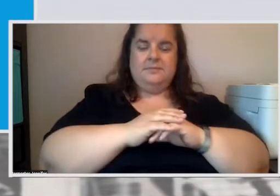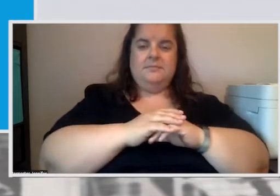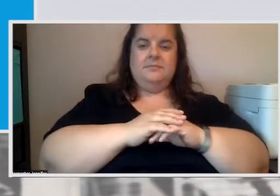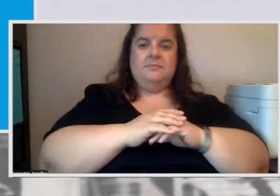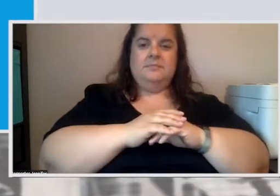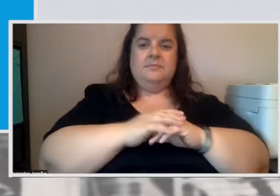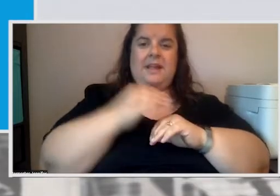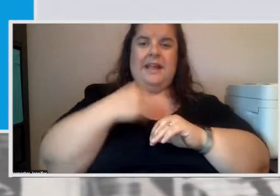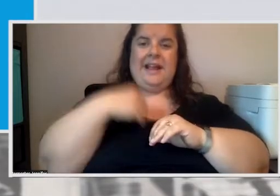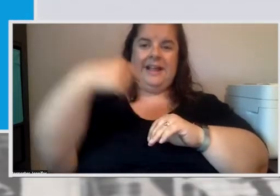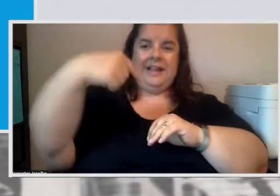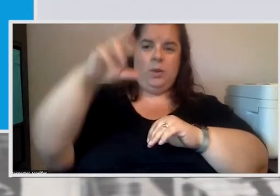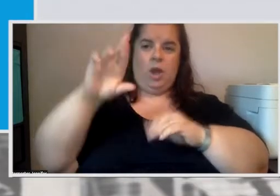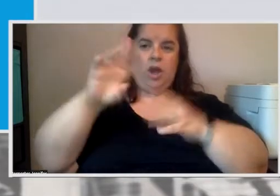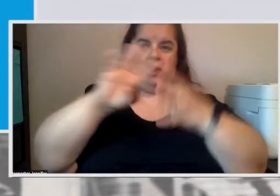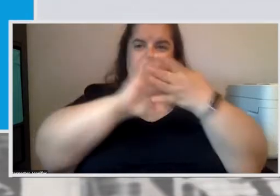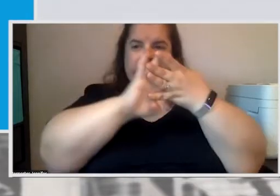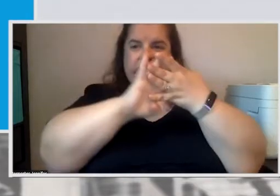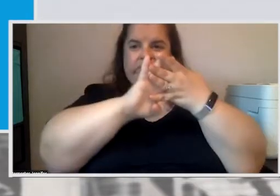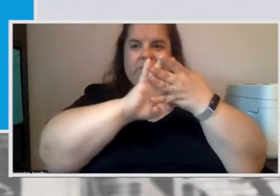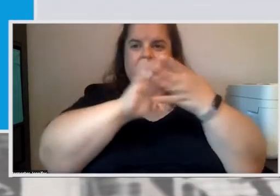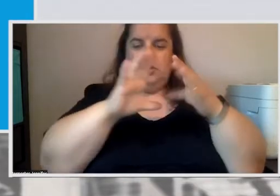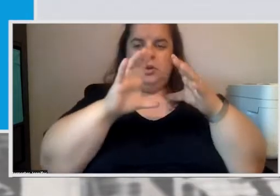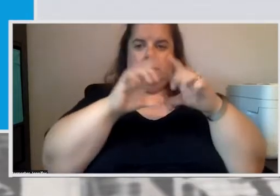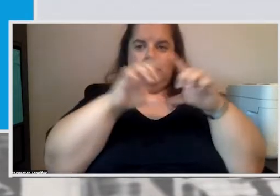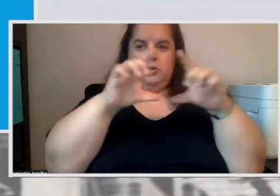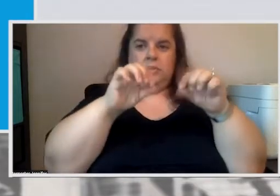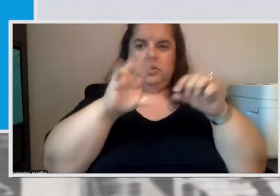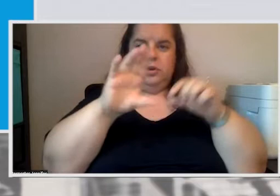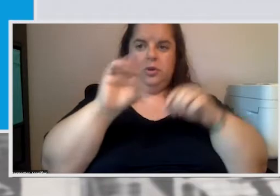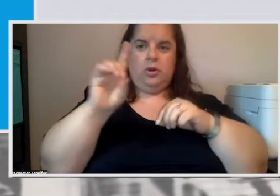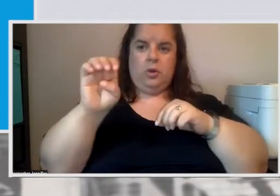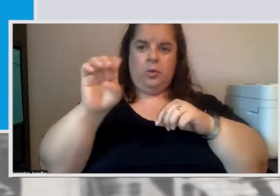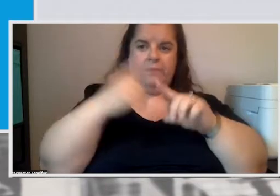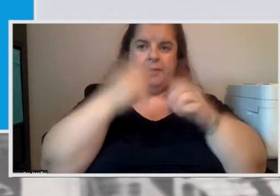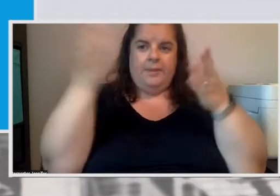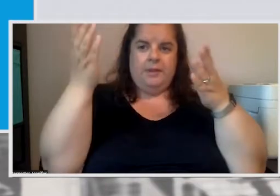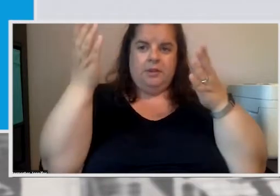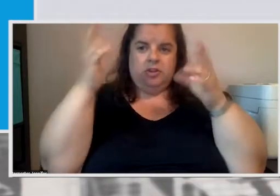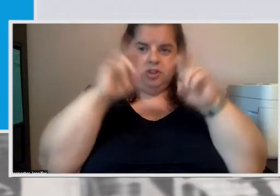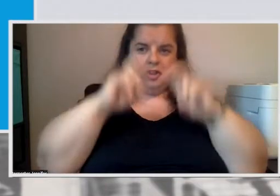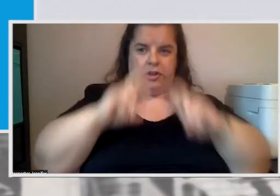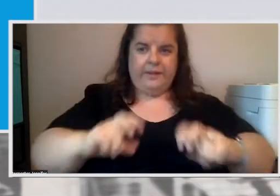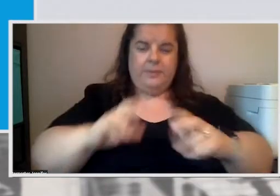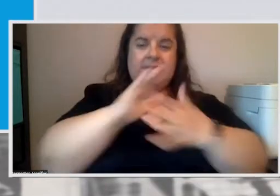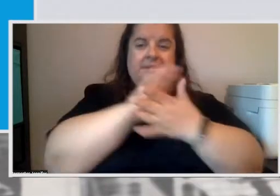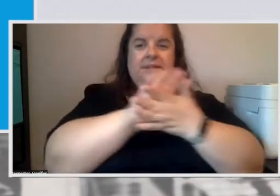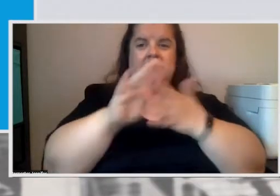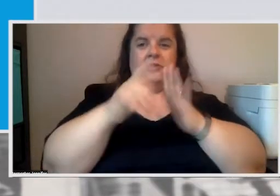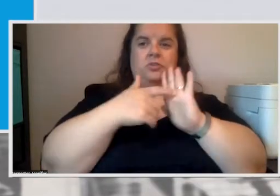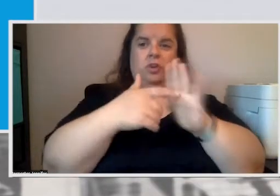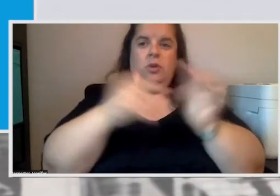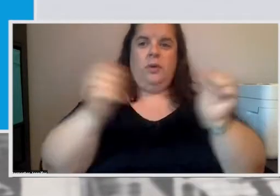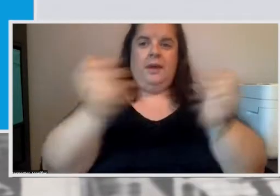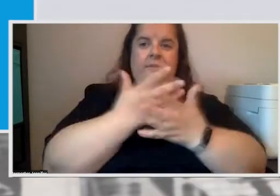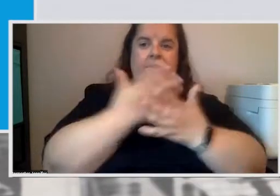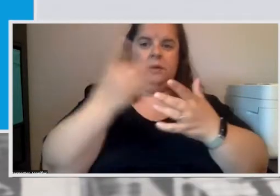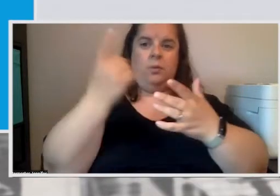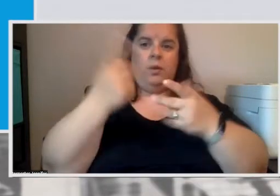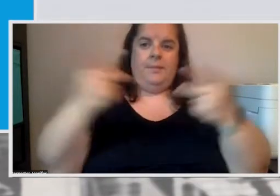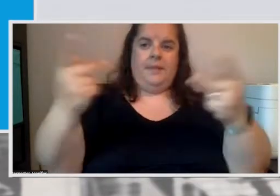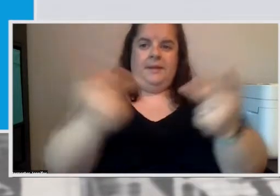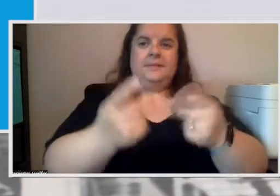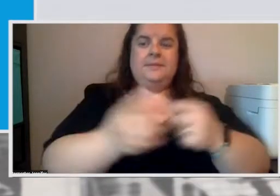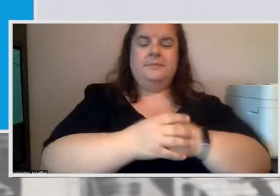QR code for the survey that we had put out. And anyway, it was a nice platform to put all the information in one location.